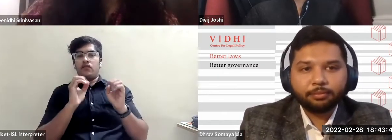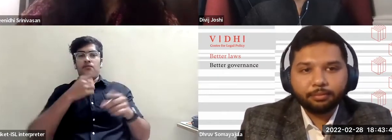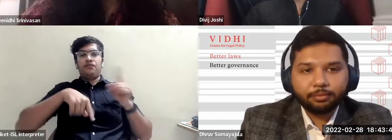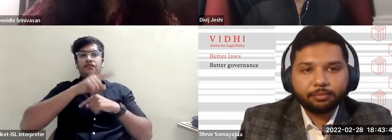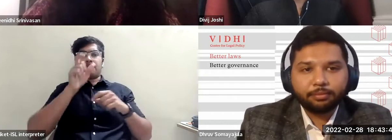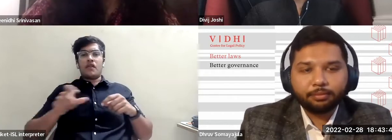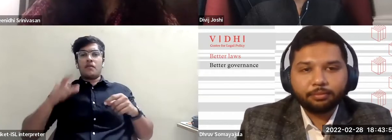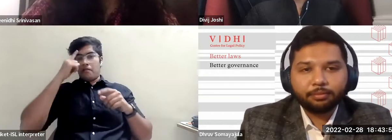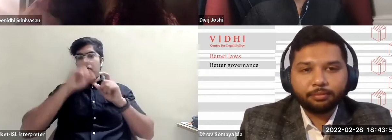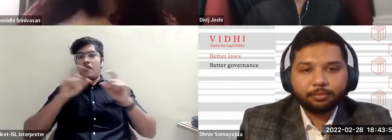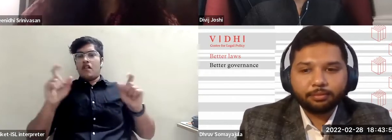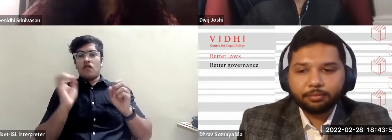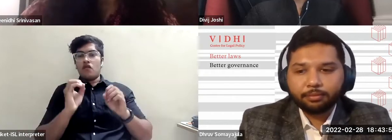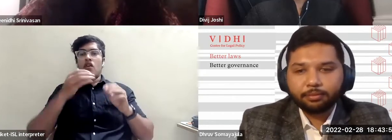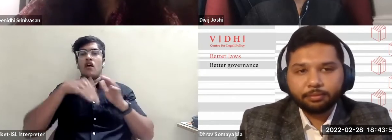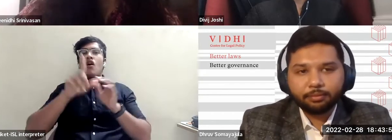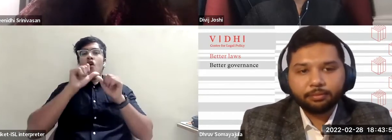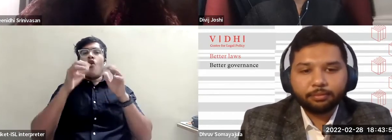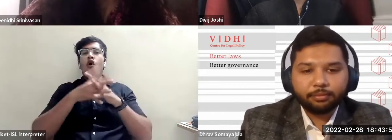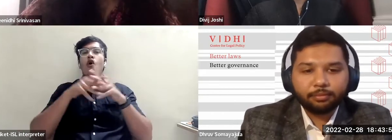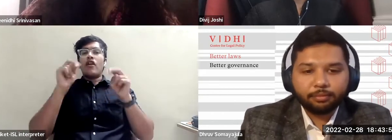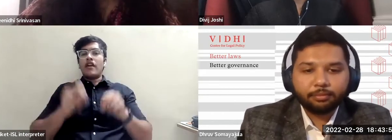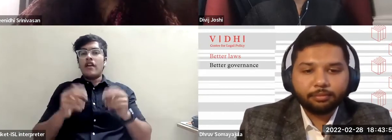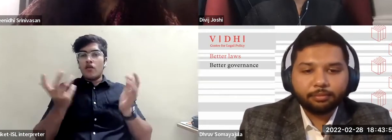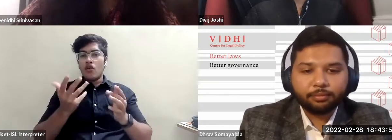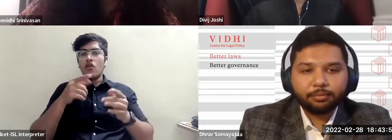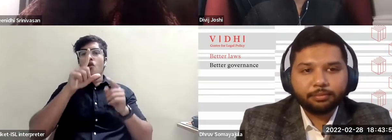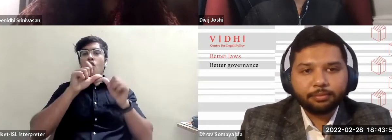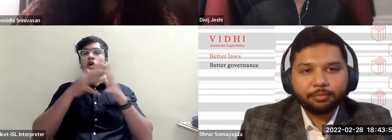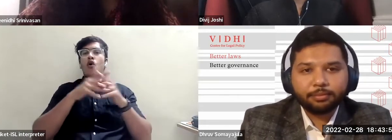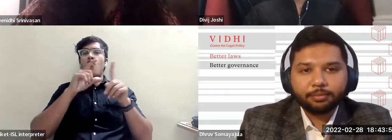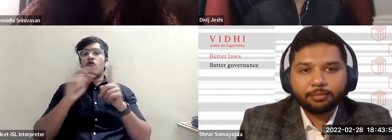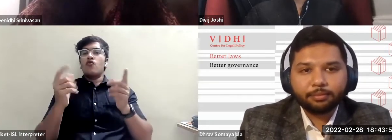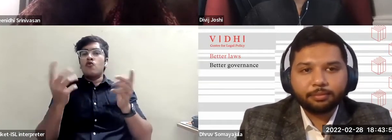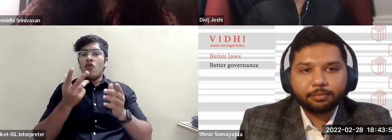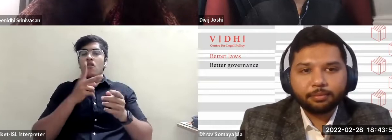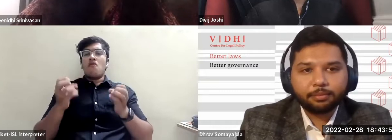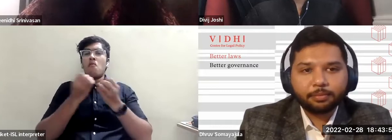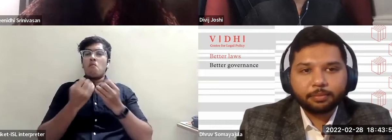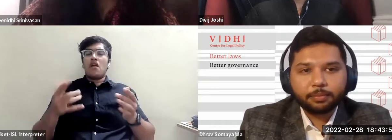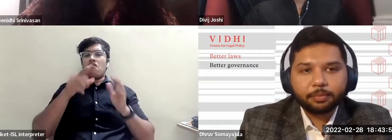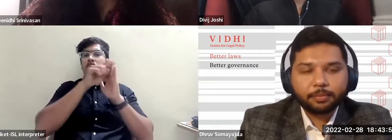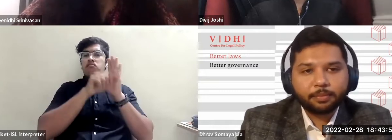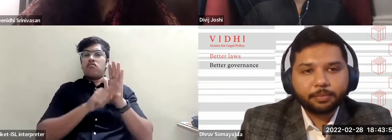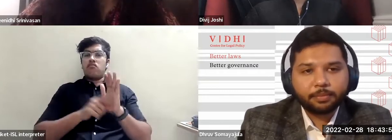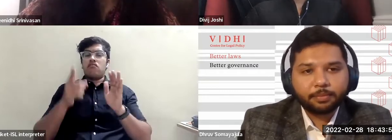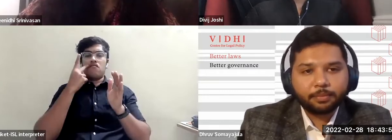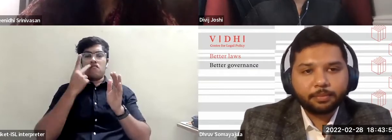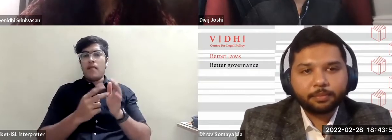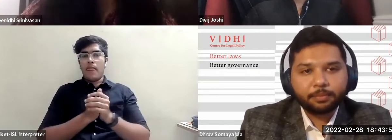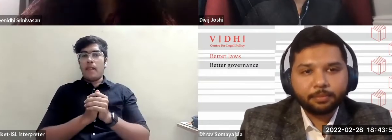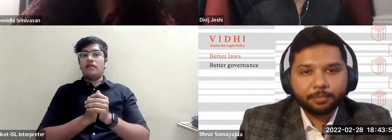of the law actually requires them to do. I would say even something as simple sounding as